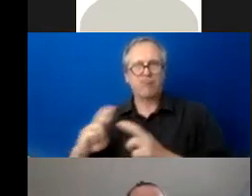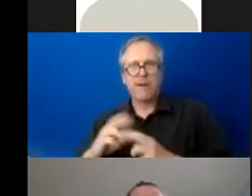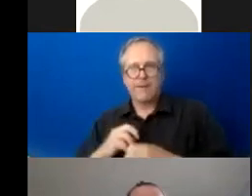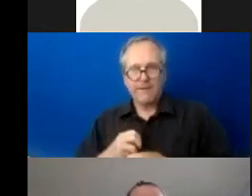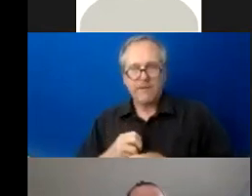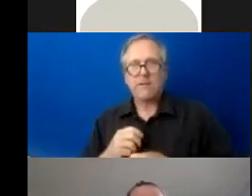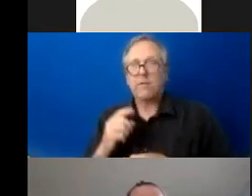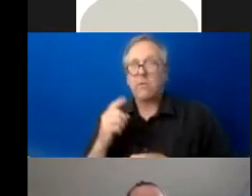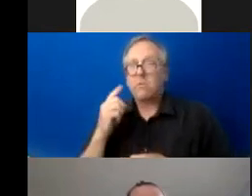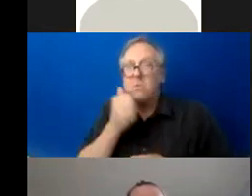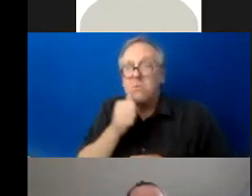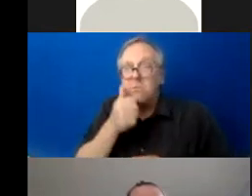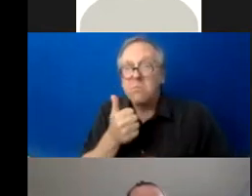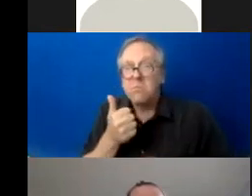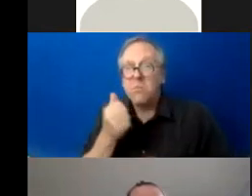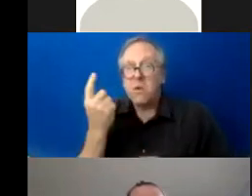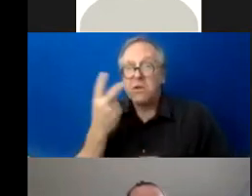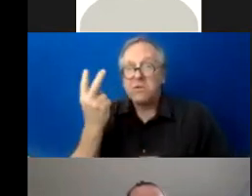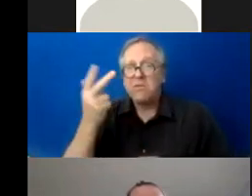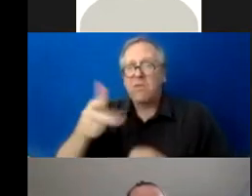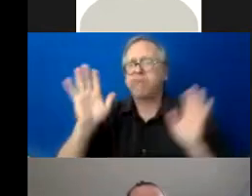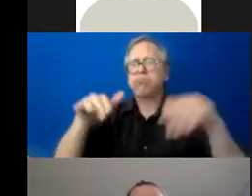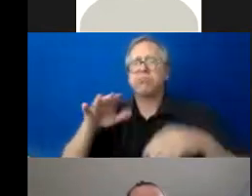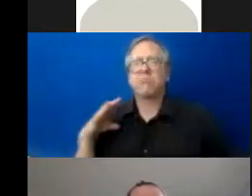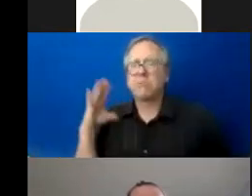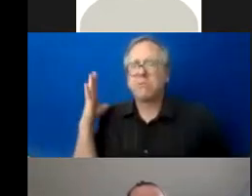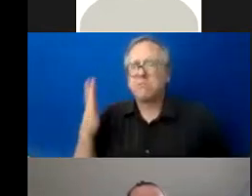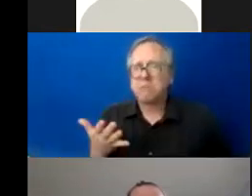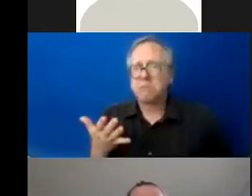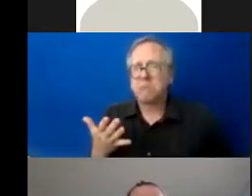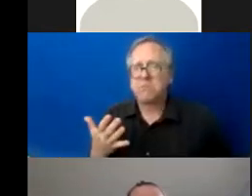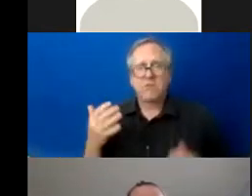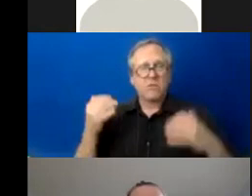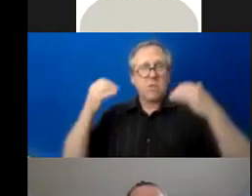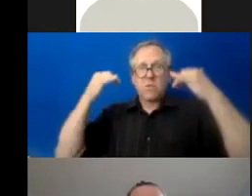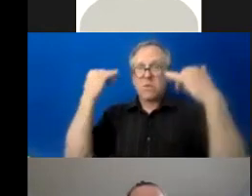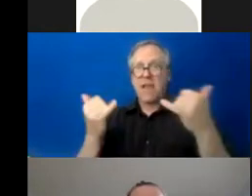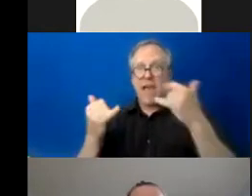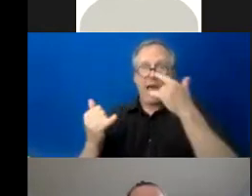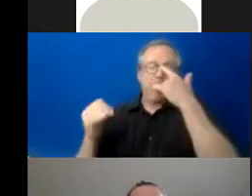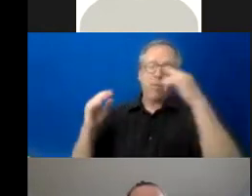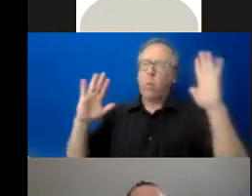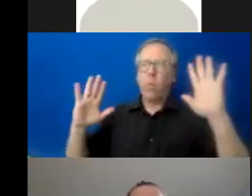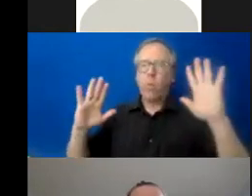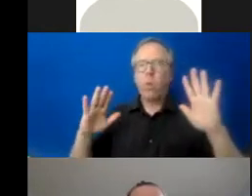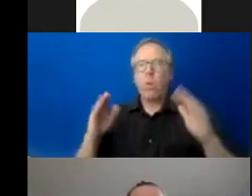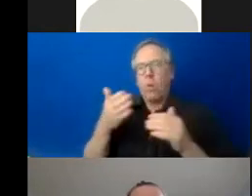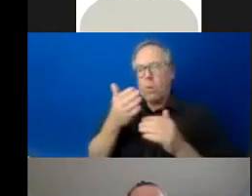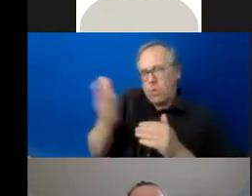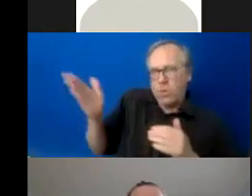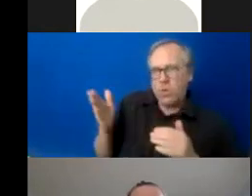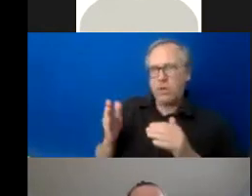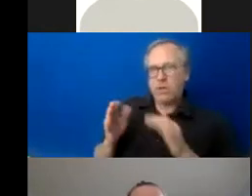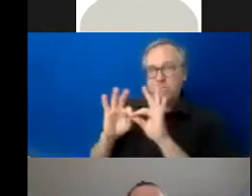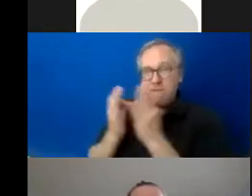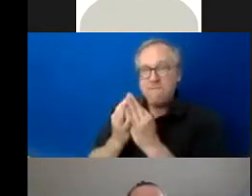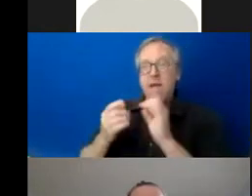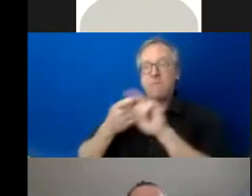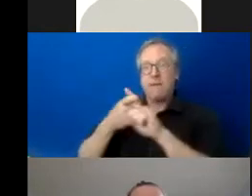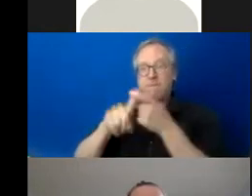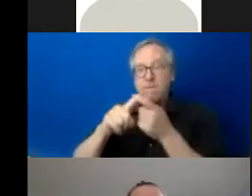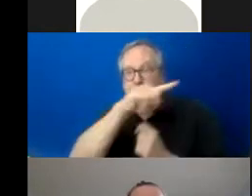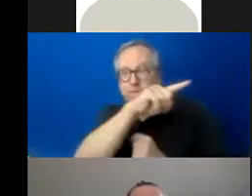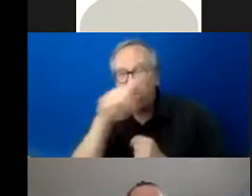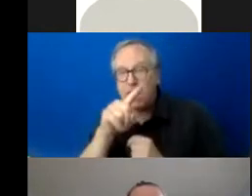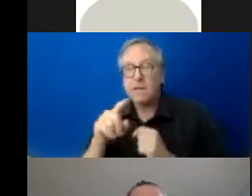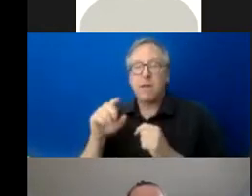day. And it's just been so amazing seeing my rest of my family and my friends and